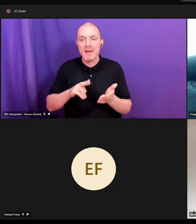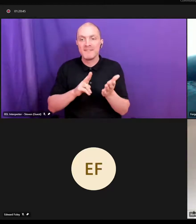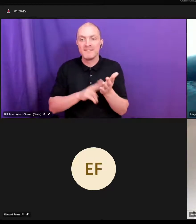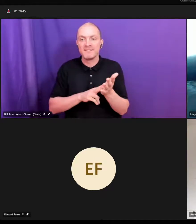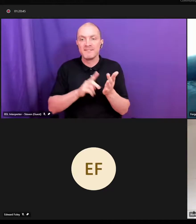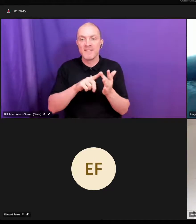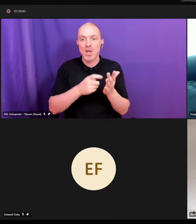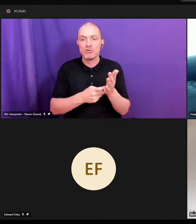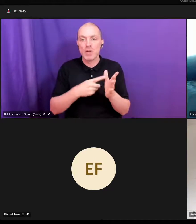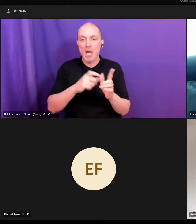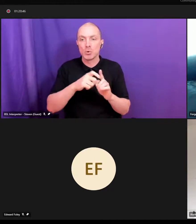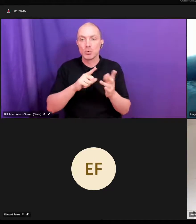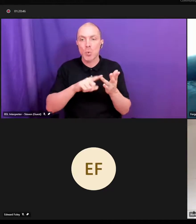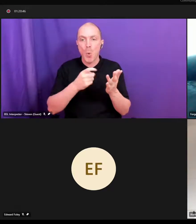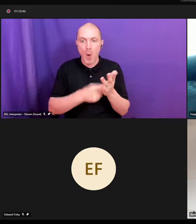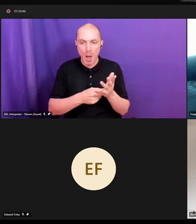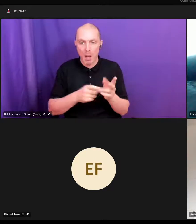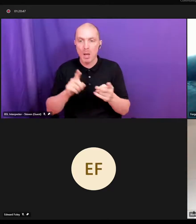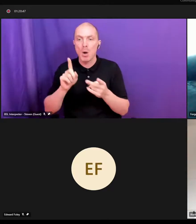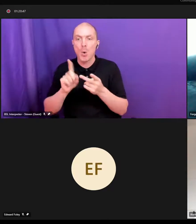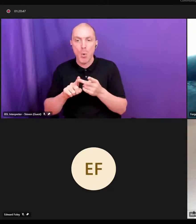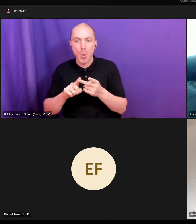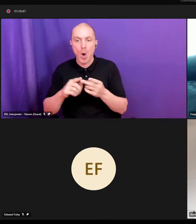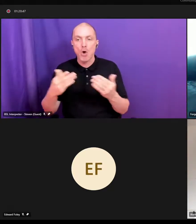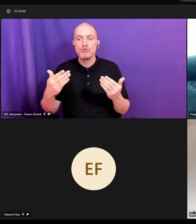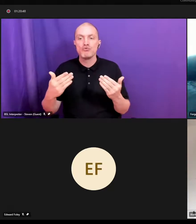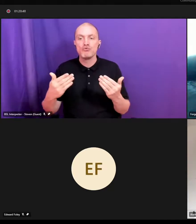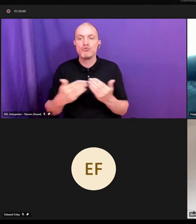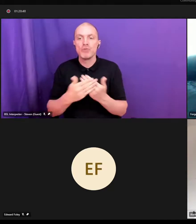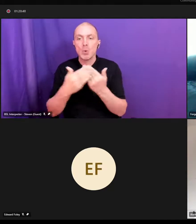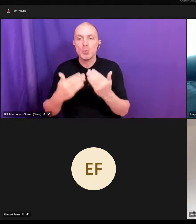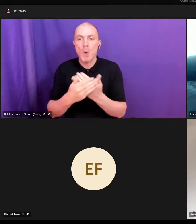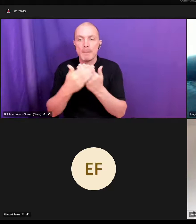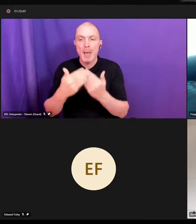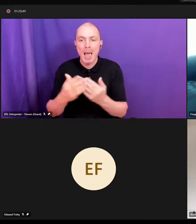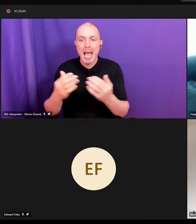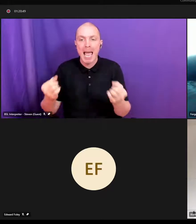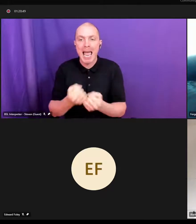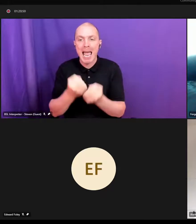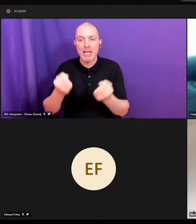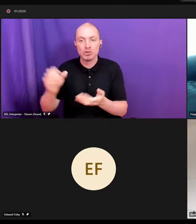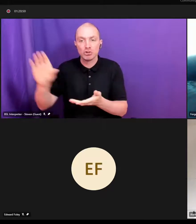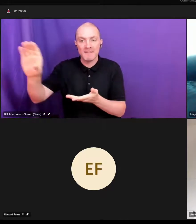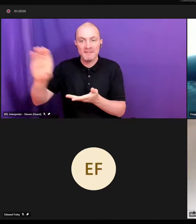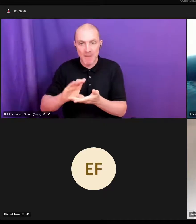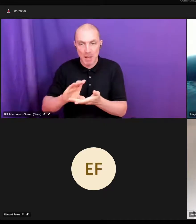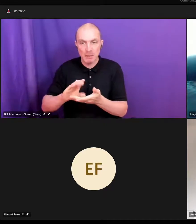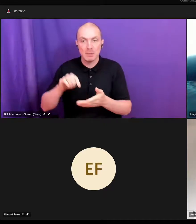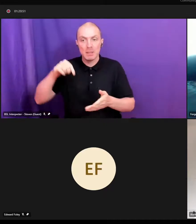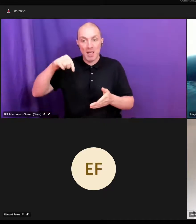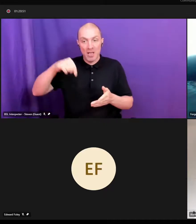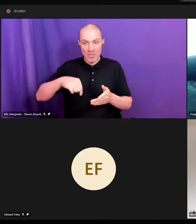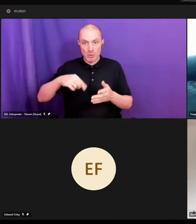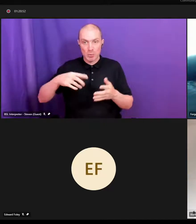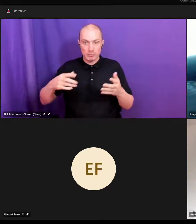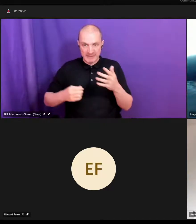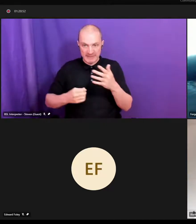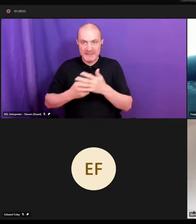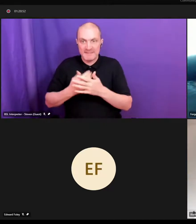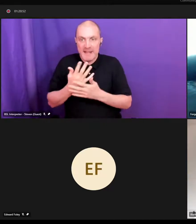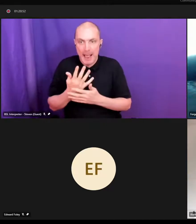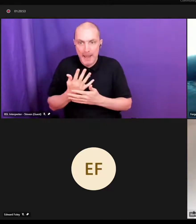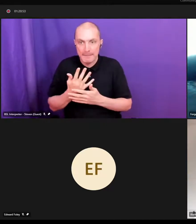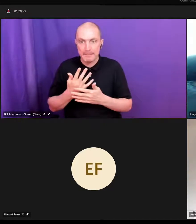Fund or both to put into developing the play areas. But I do think there's a historical element to